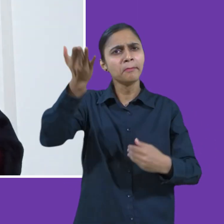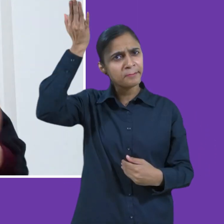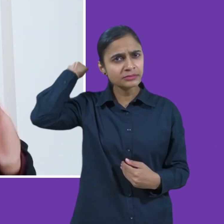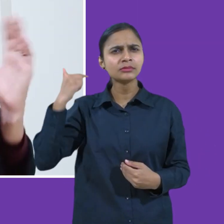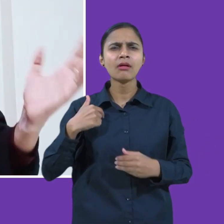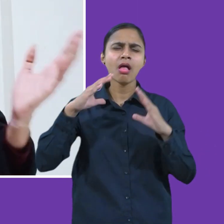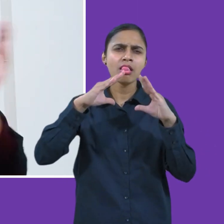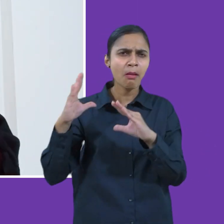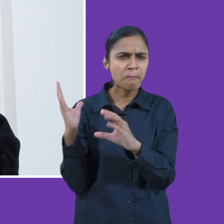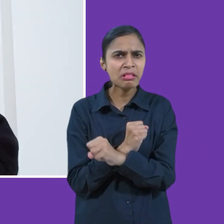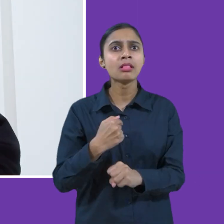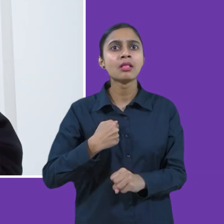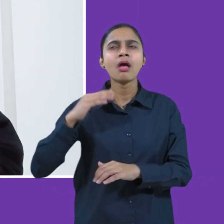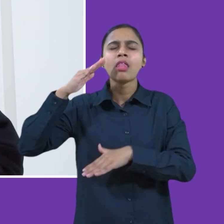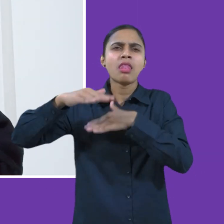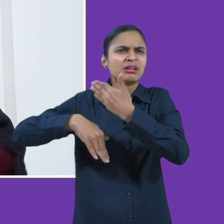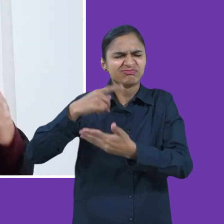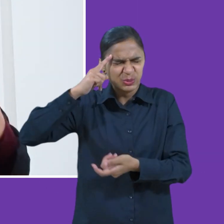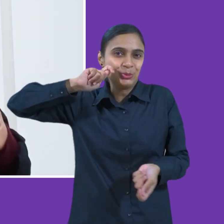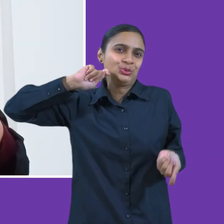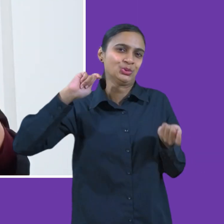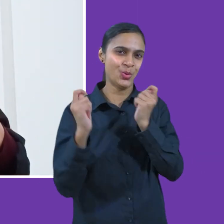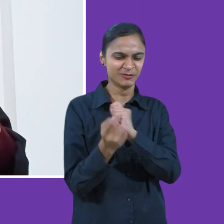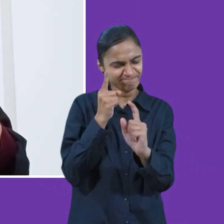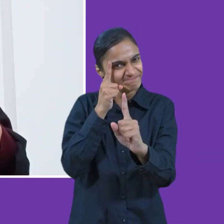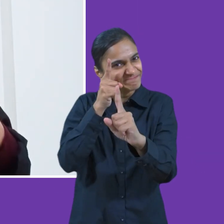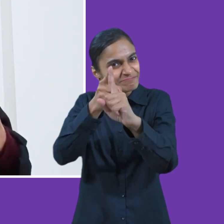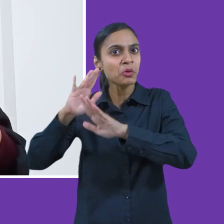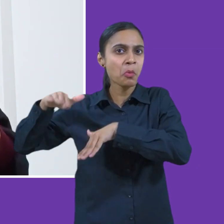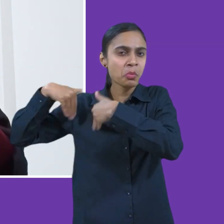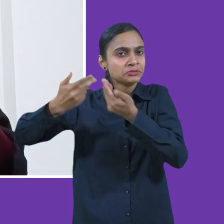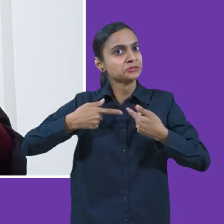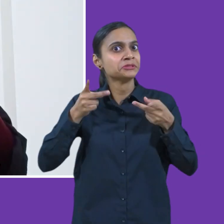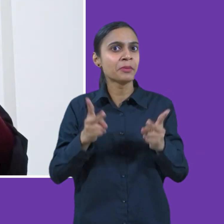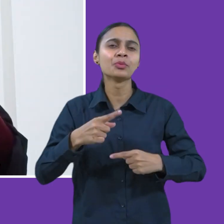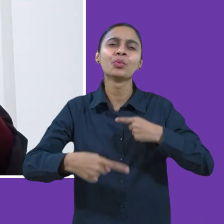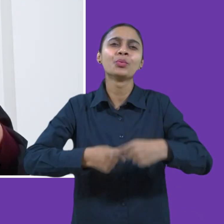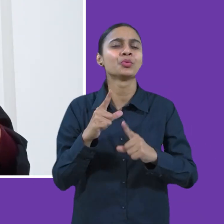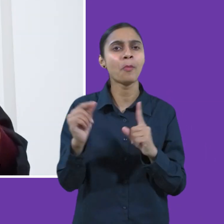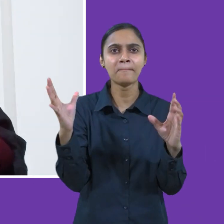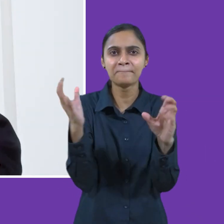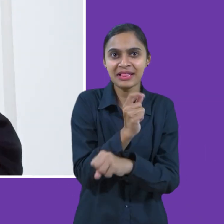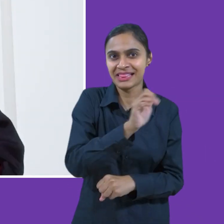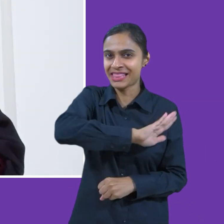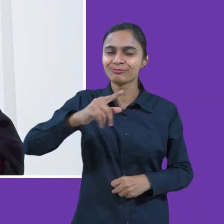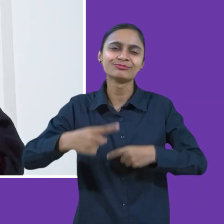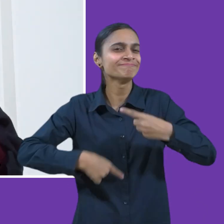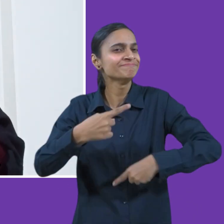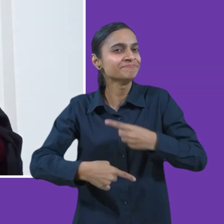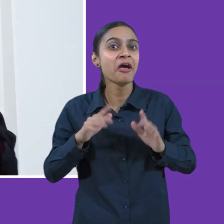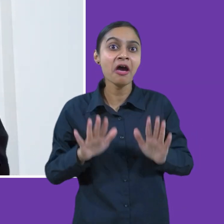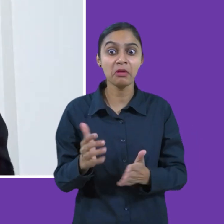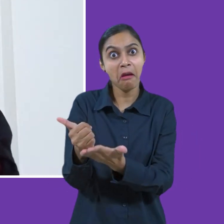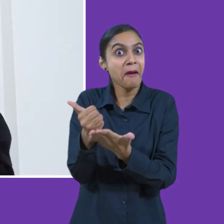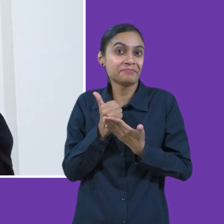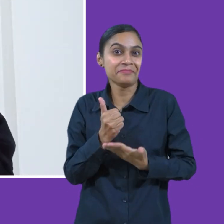I have done it before, but I was not regular. Especially when I was under extreme stress, I couldn't even like meditate. I tried,